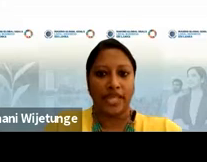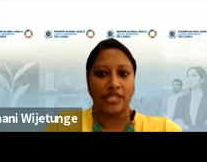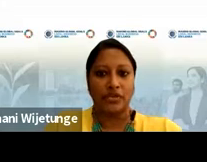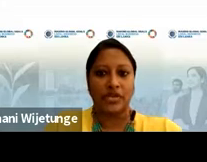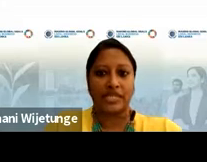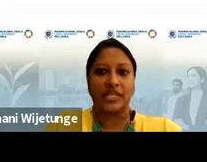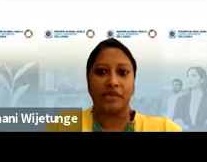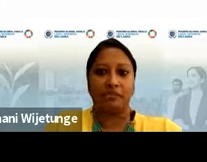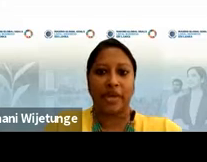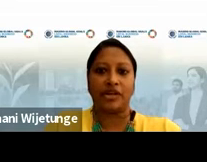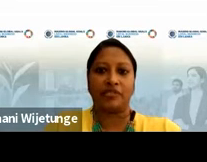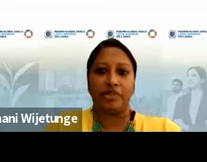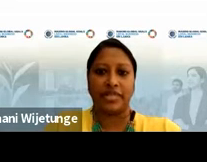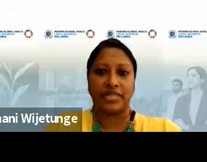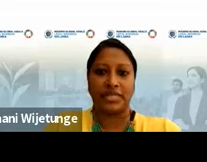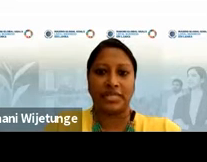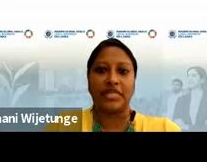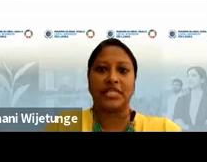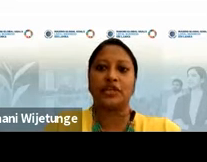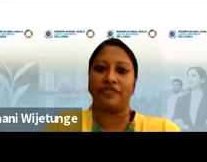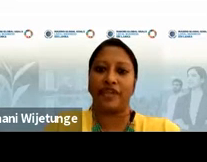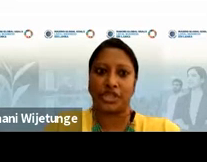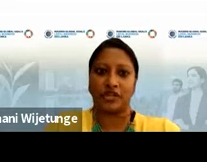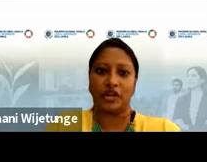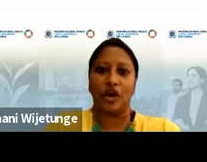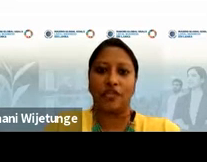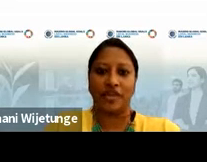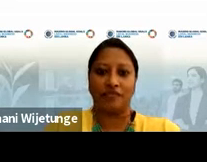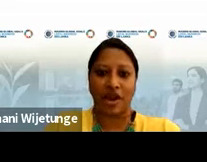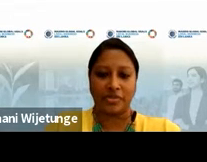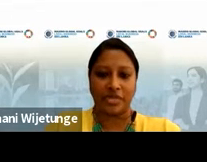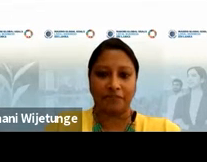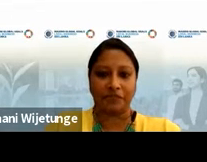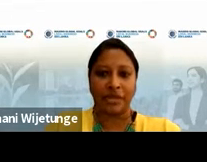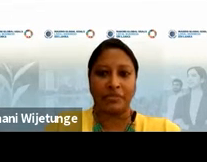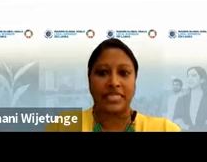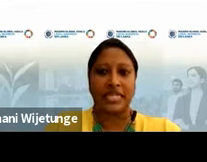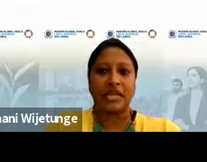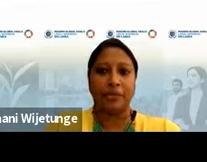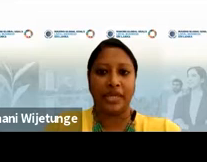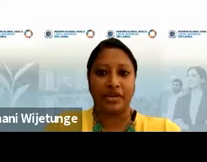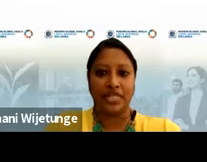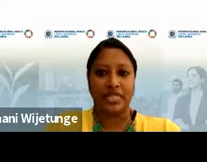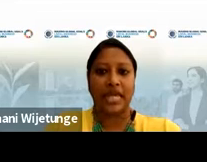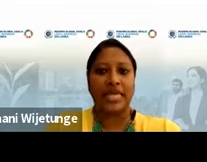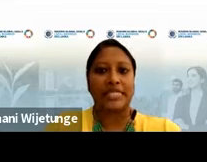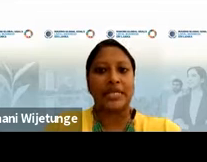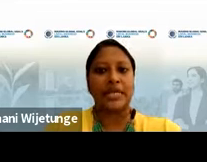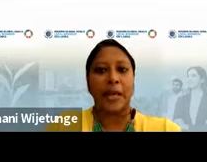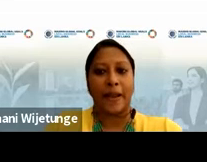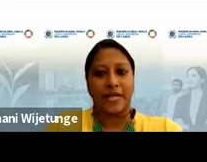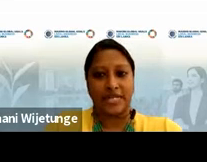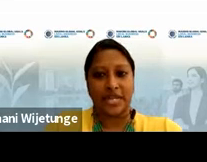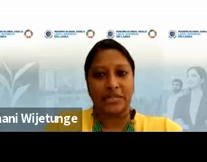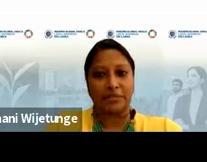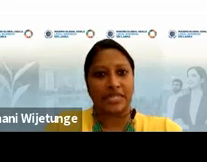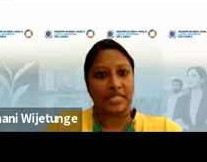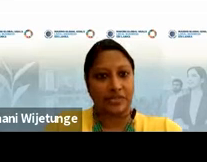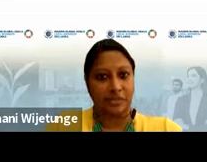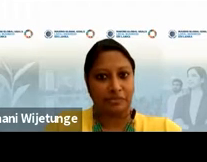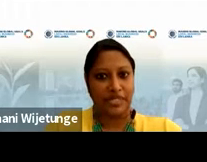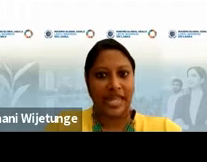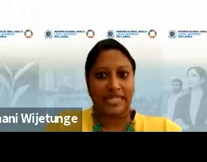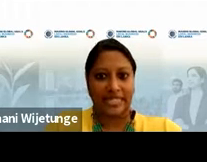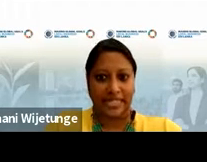finding ways to lessen the impact of business of fashion on the environment. Ms. Selina Pires is the Director